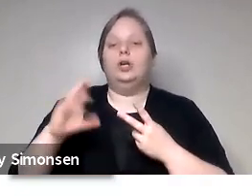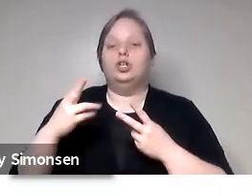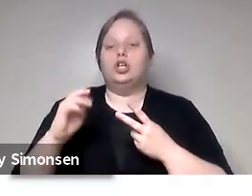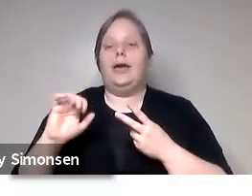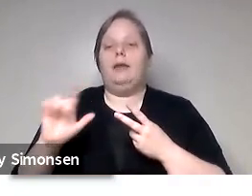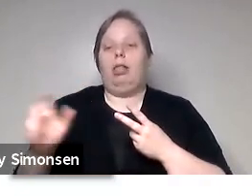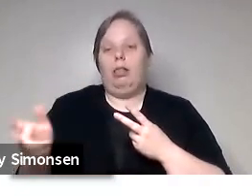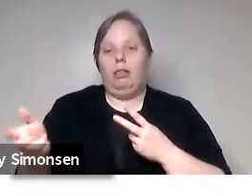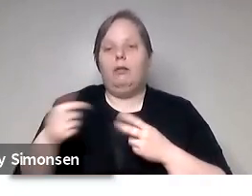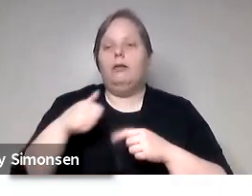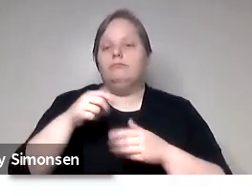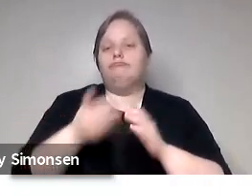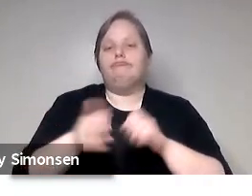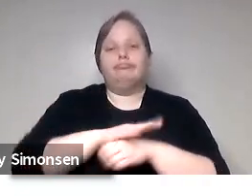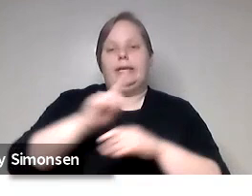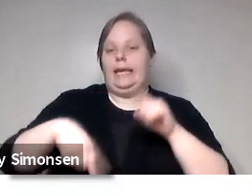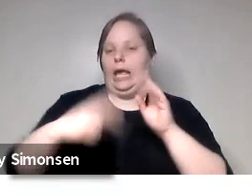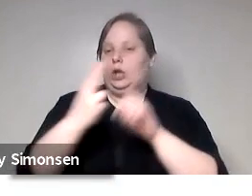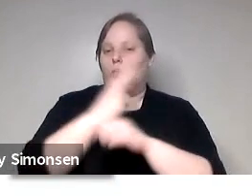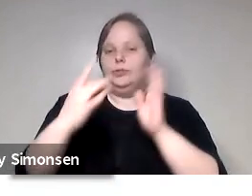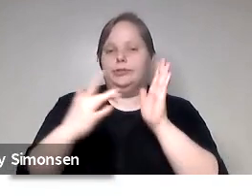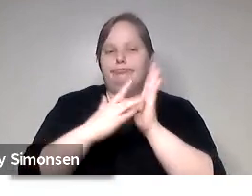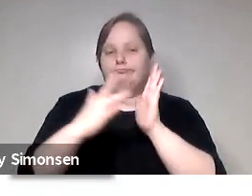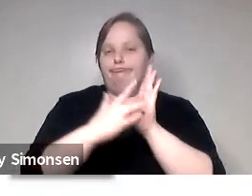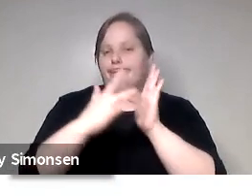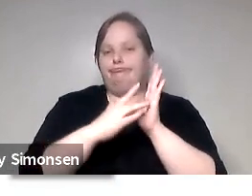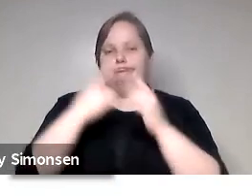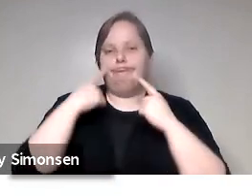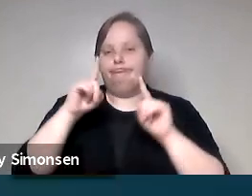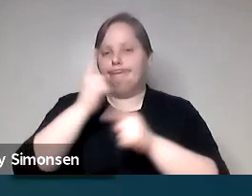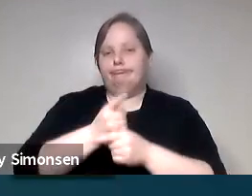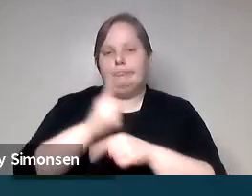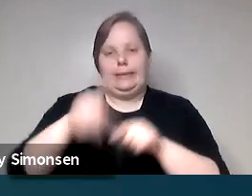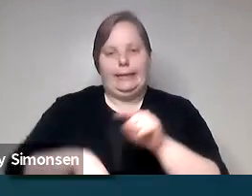that you can't even use the buttons correctly.